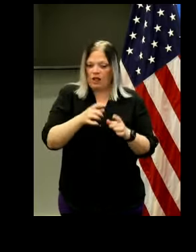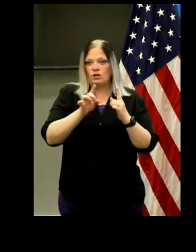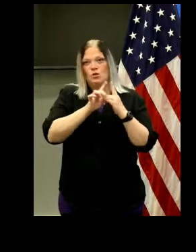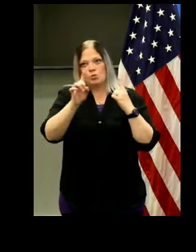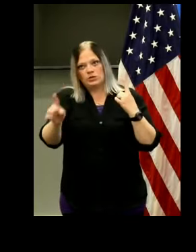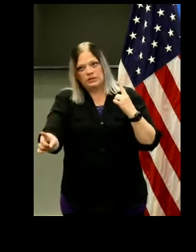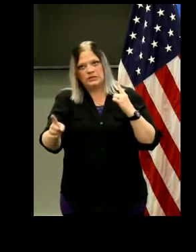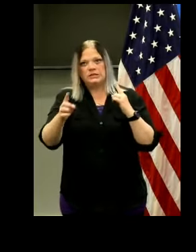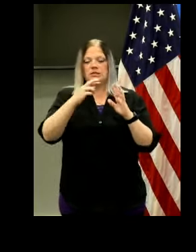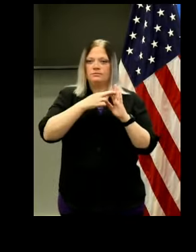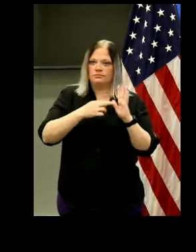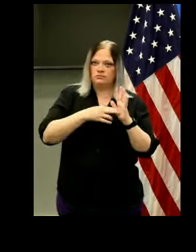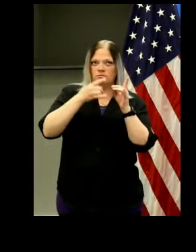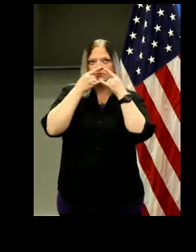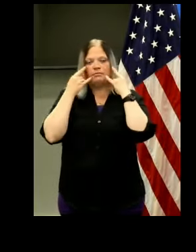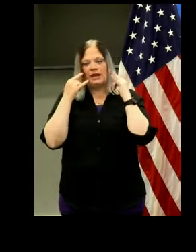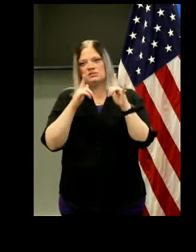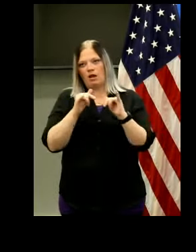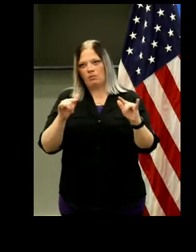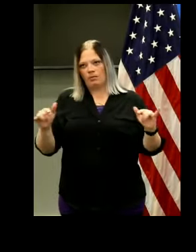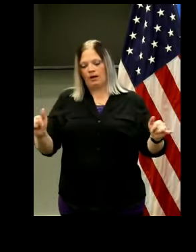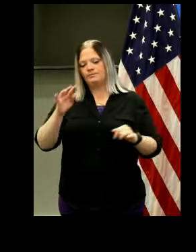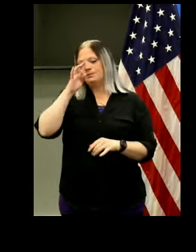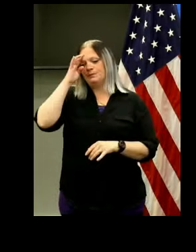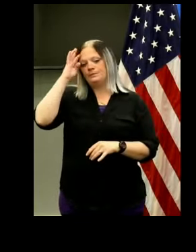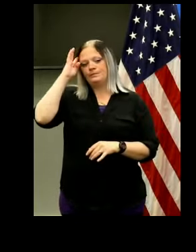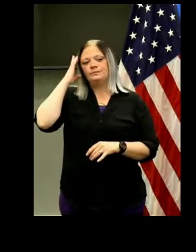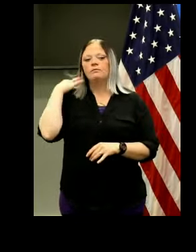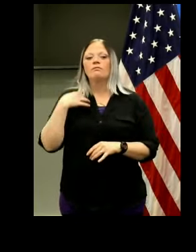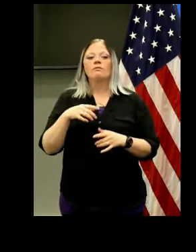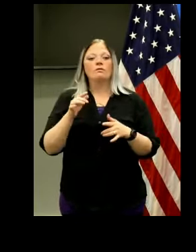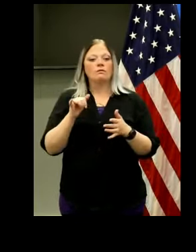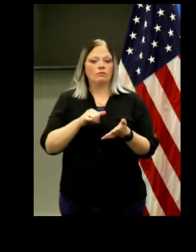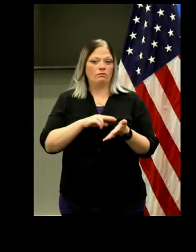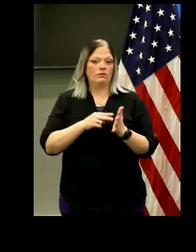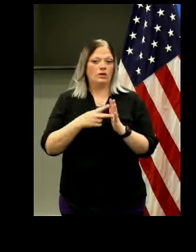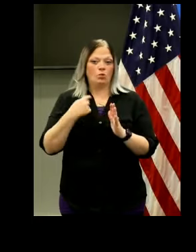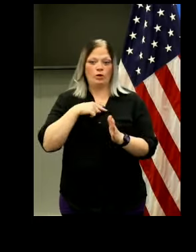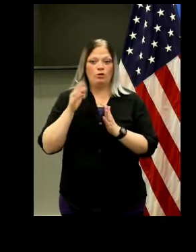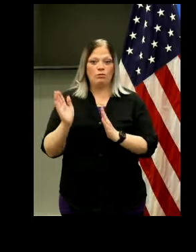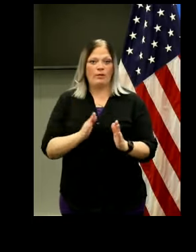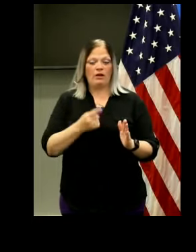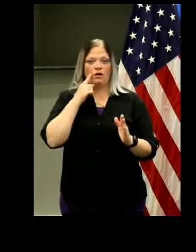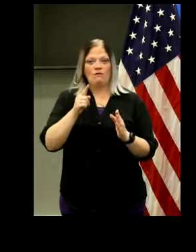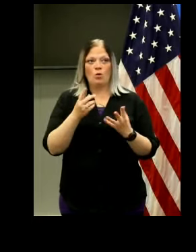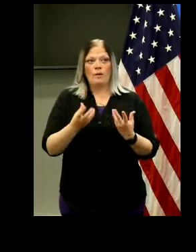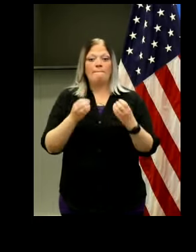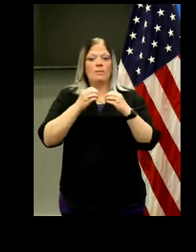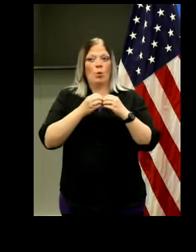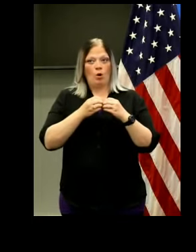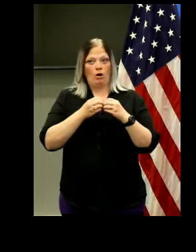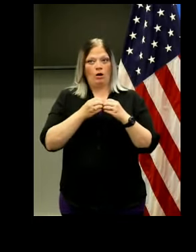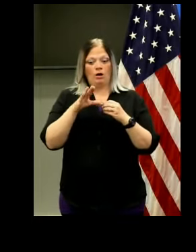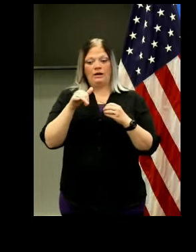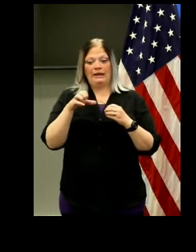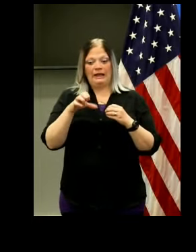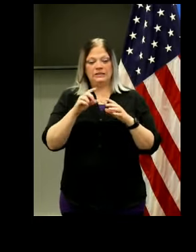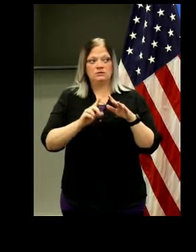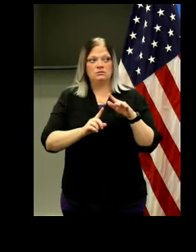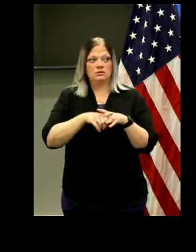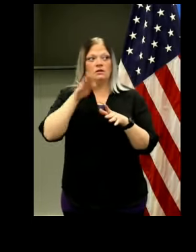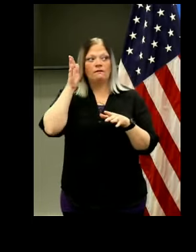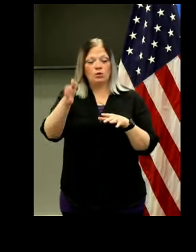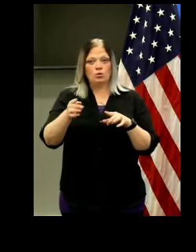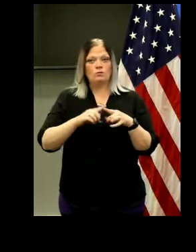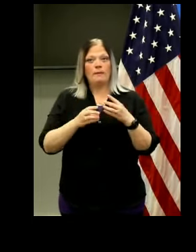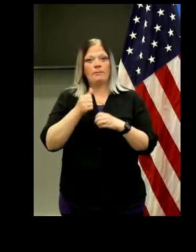distancing guidelines, wear your masks and things like that, so that we are prepared for additional cases in the future. But the vast